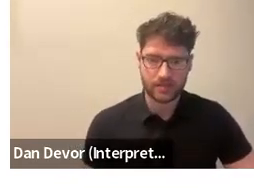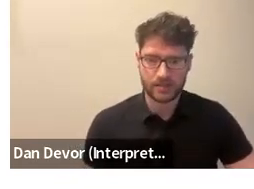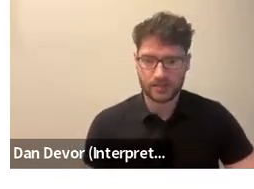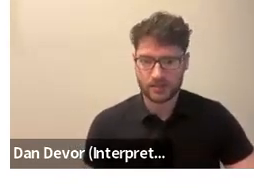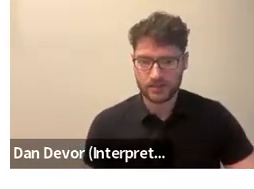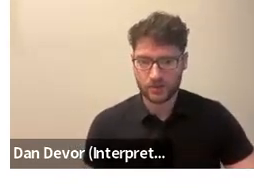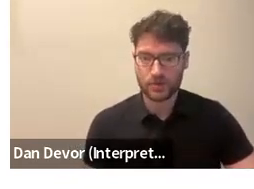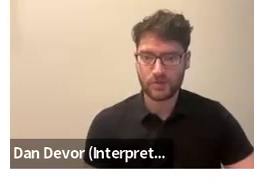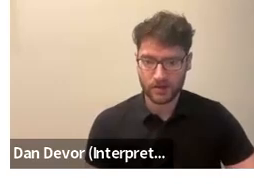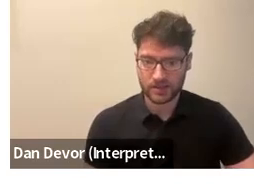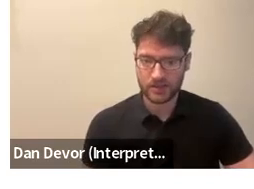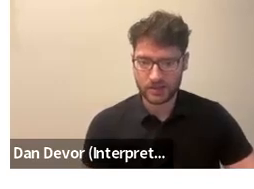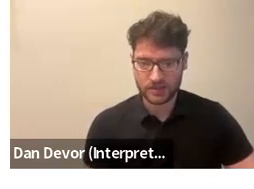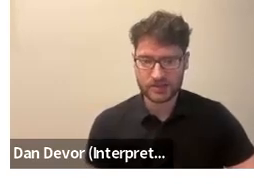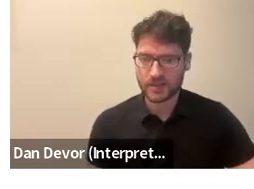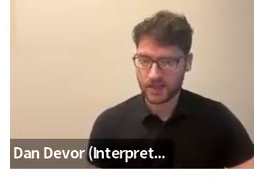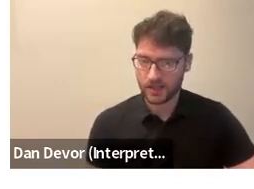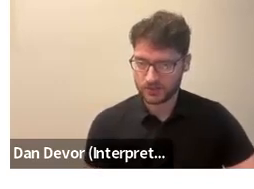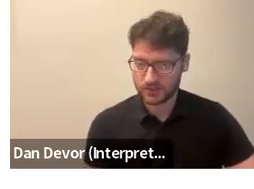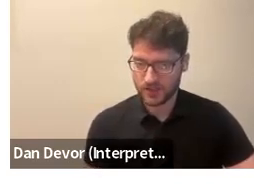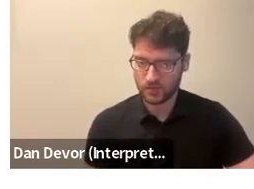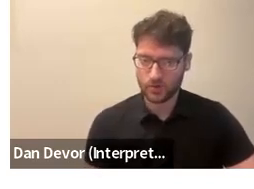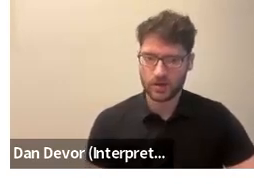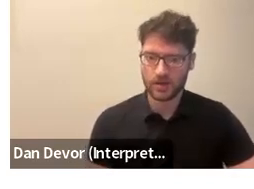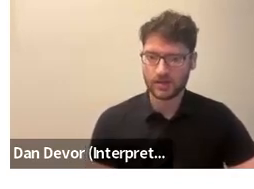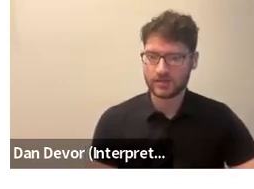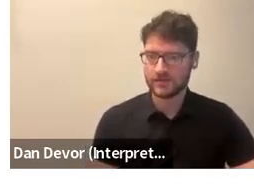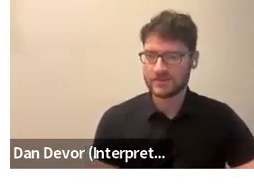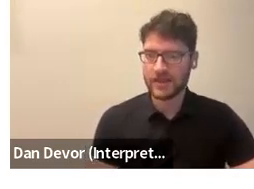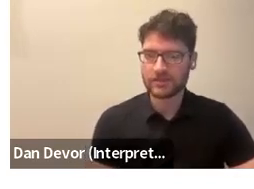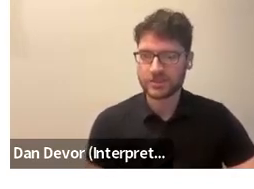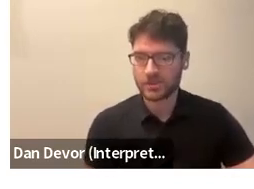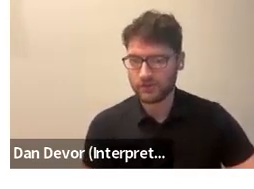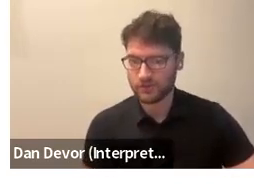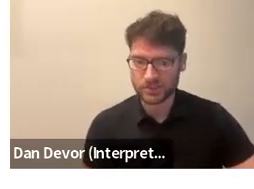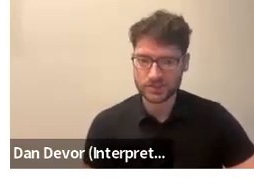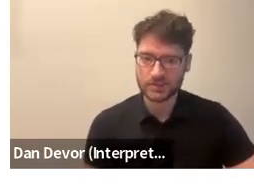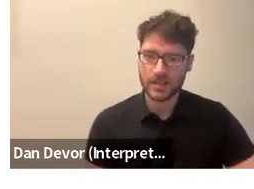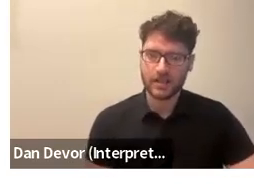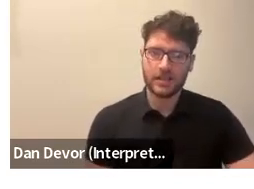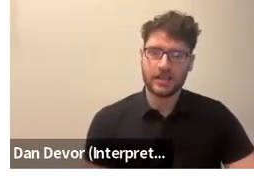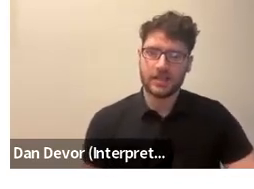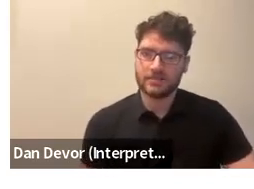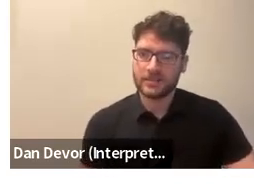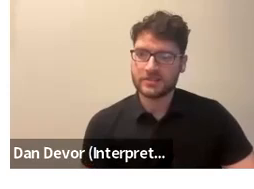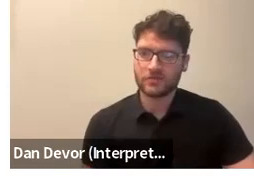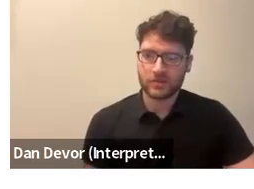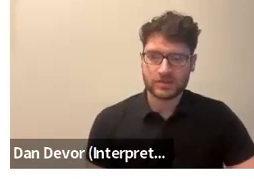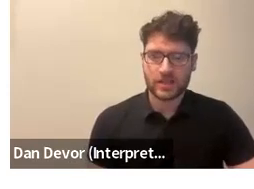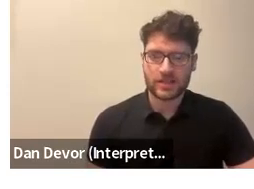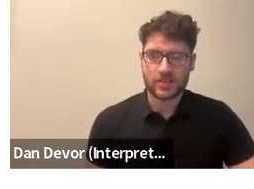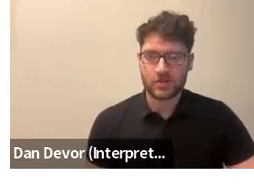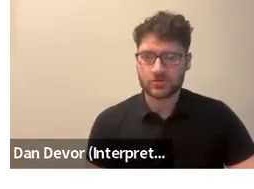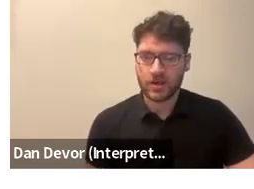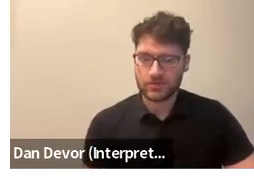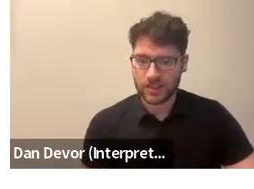the North American Indian Sign Languages, there were 7 geographic regions, each of